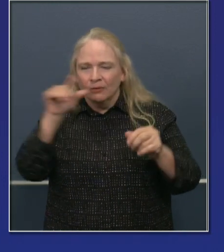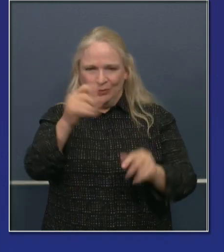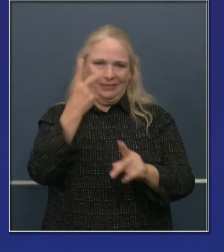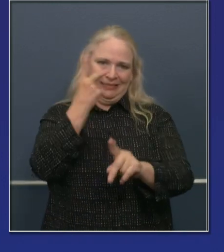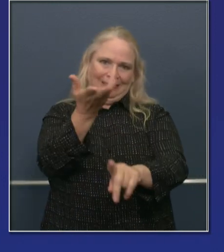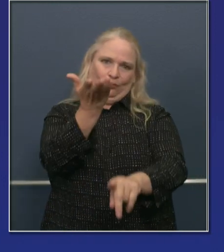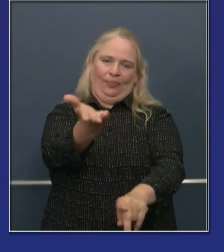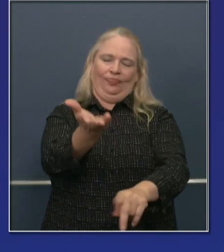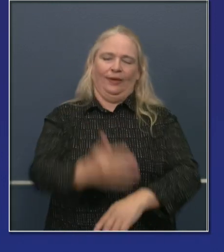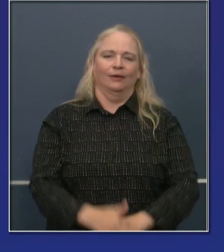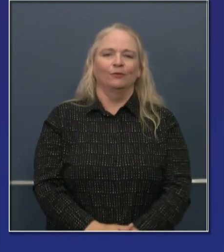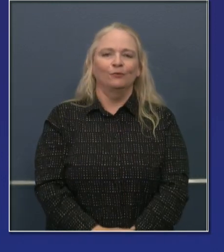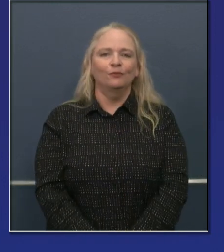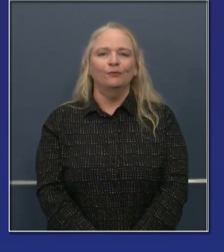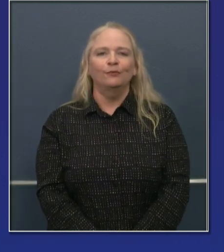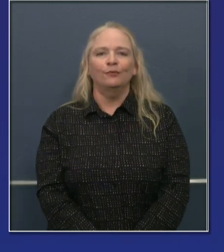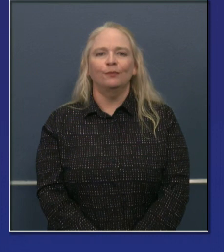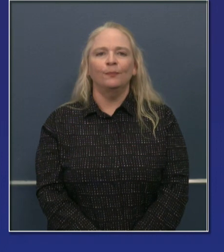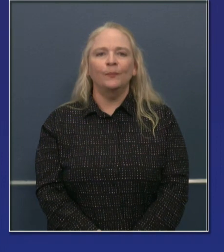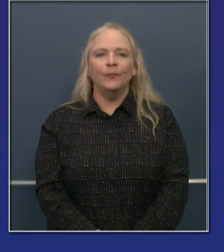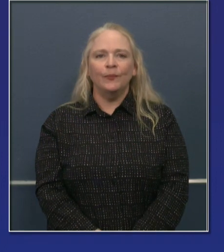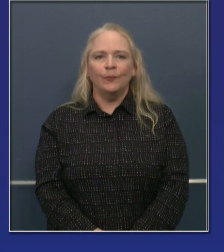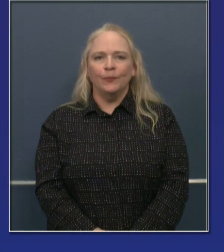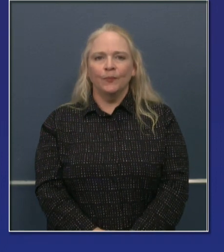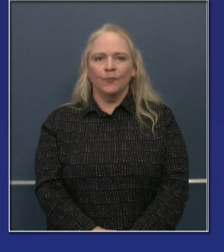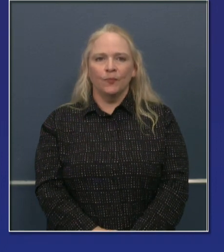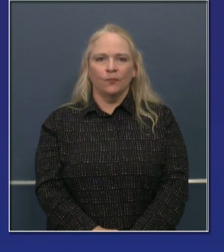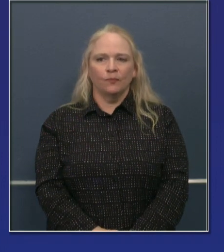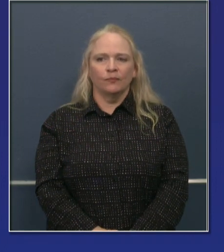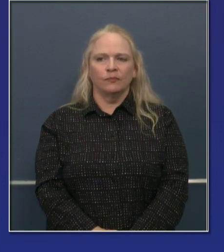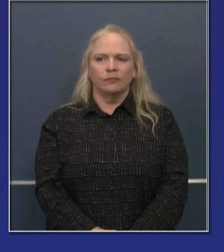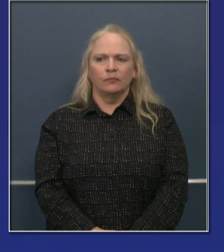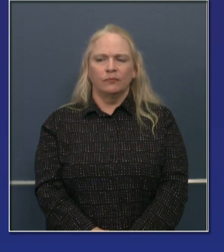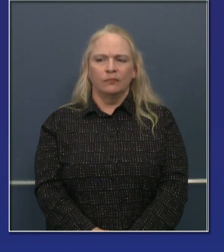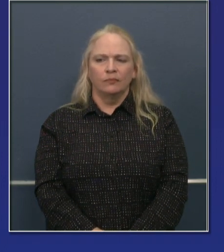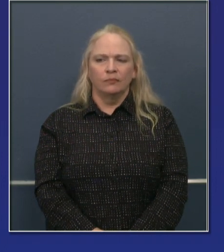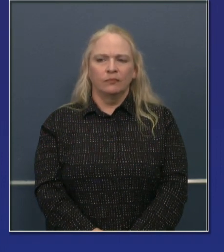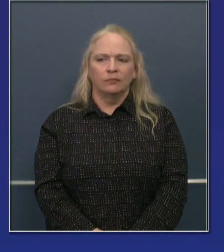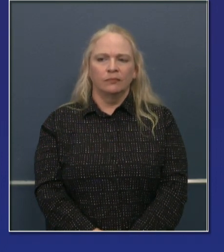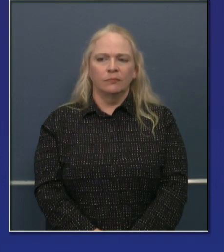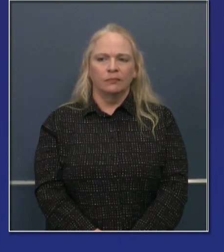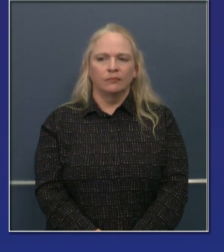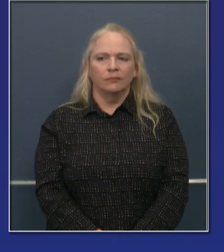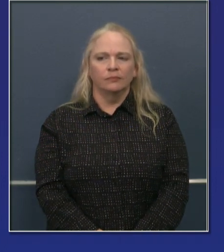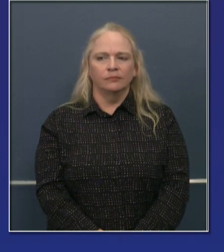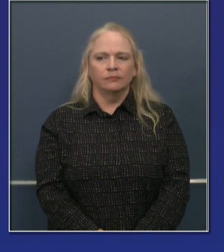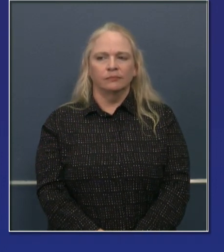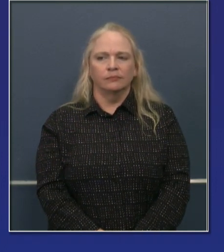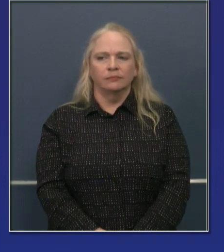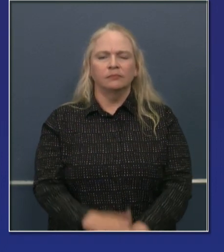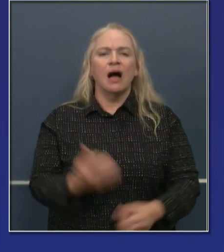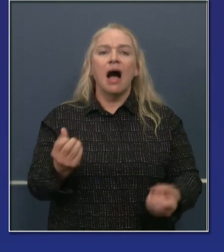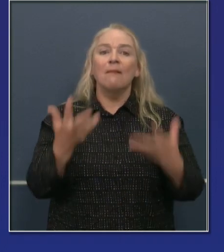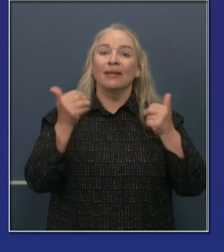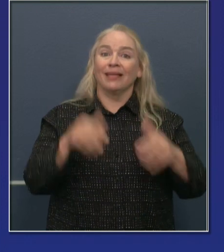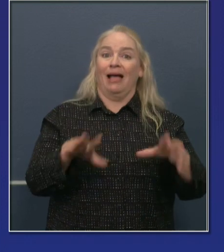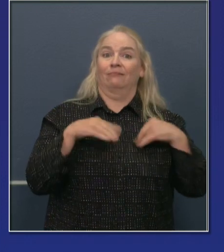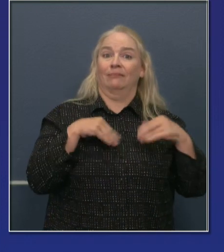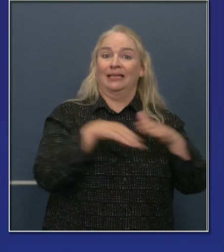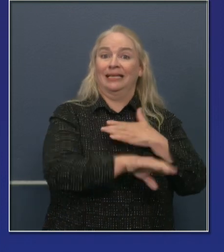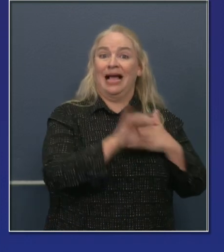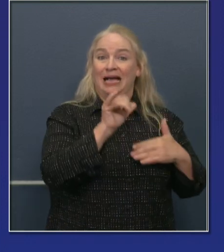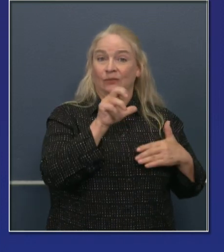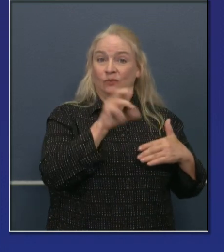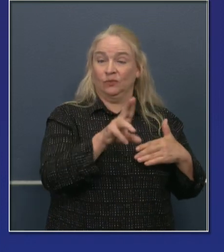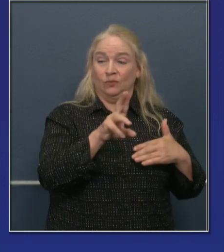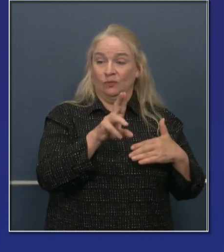as number of ICUs. Total capacity in our critical care system for ICUs, it's at 16% total number